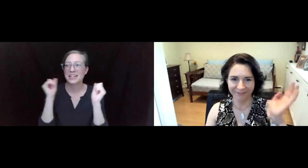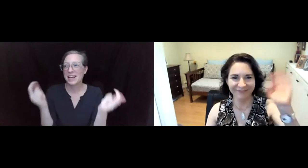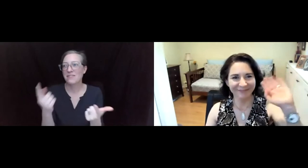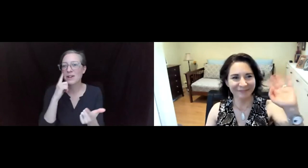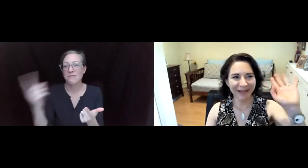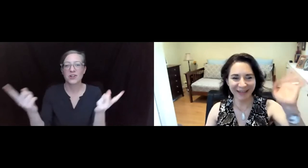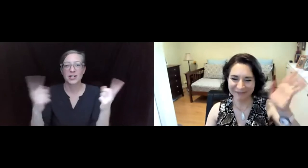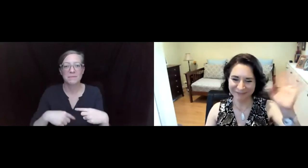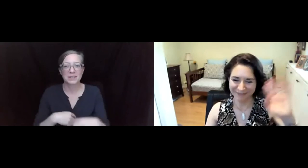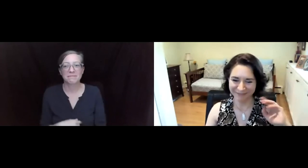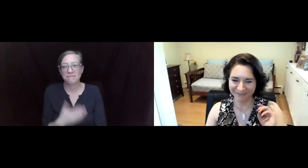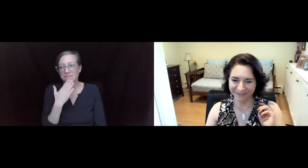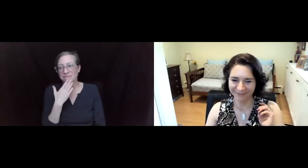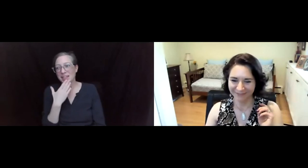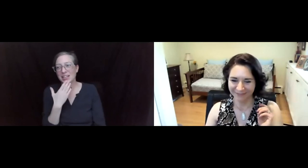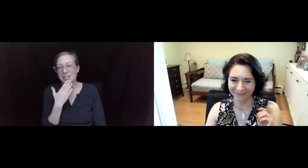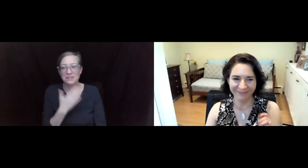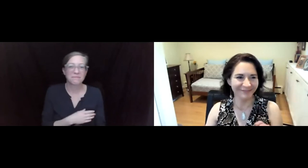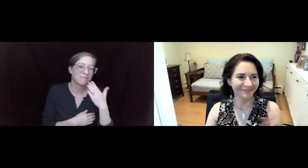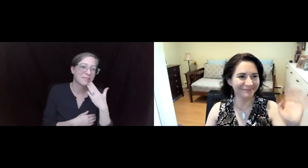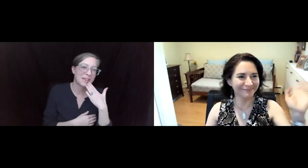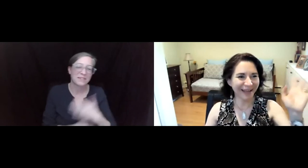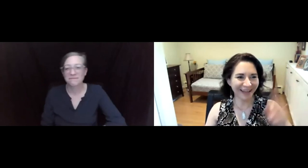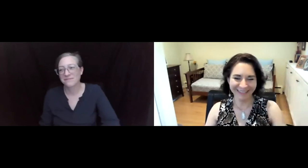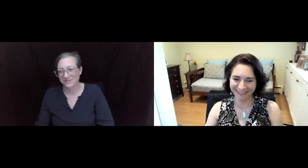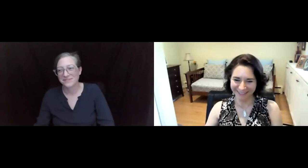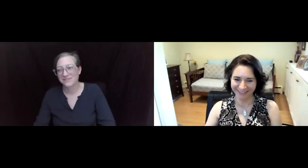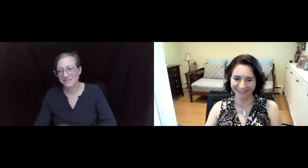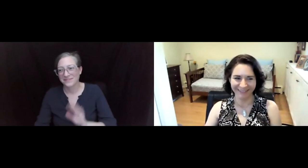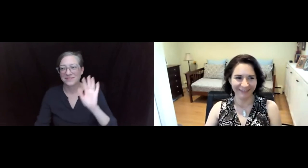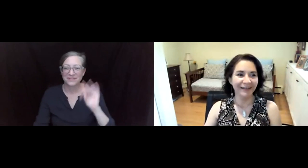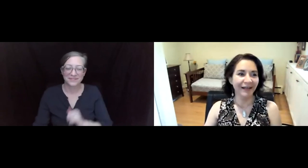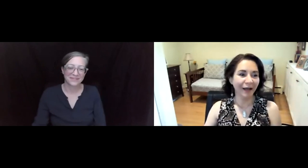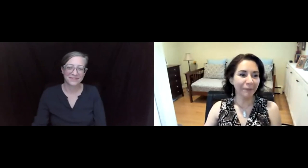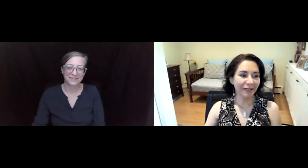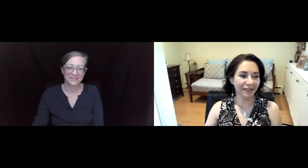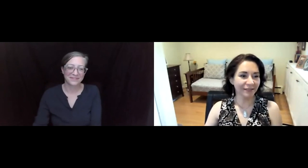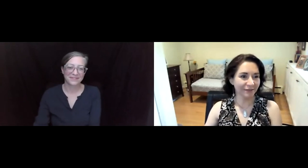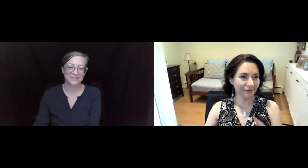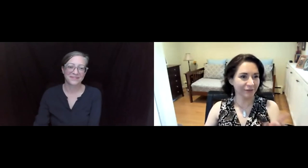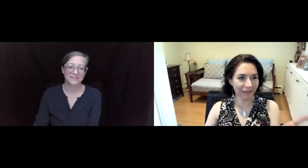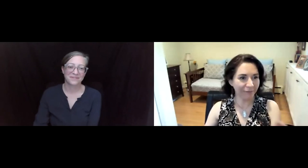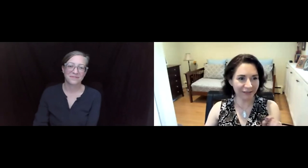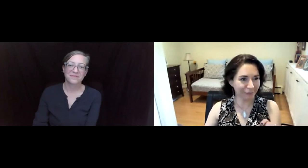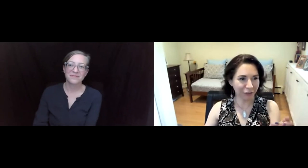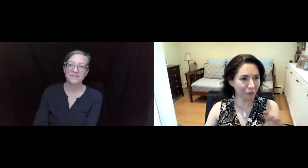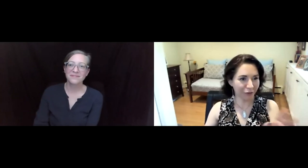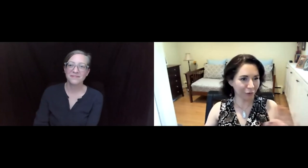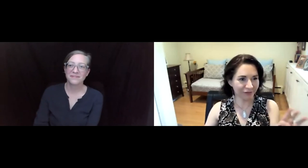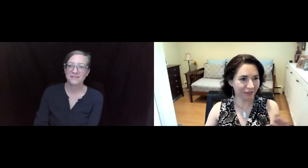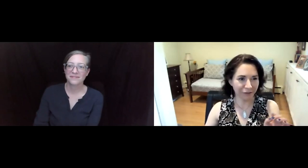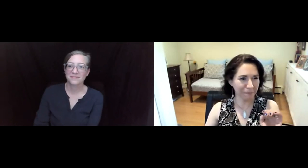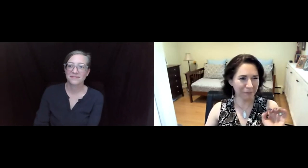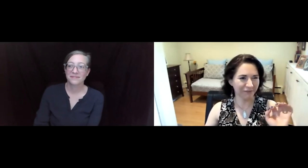Thank you, everyone, for joining. Nice talk. Bye. Gracias, doctora. Bye. Yes. Mil gracias. O sea, hablas español porque